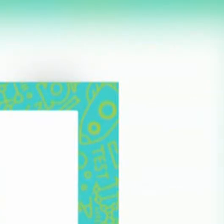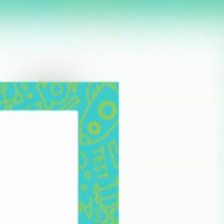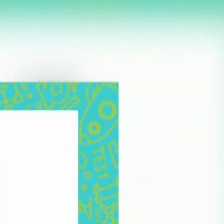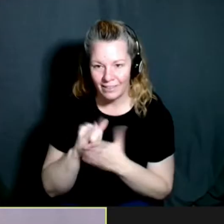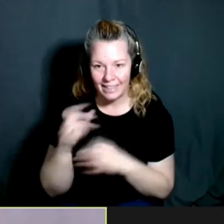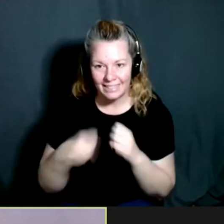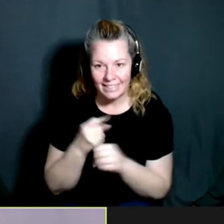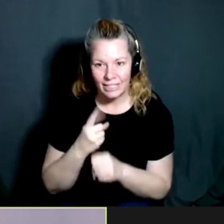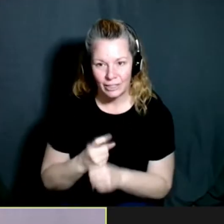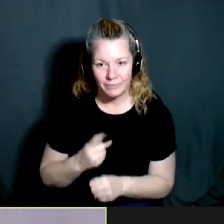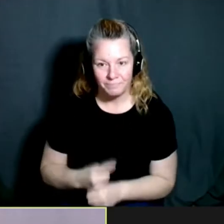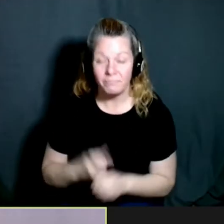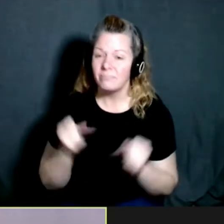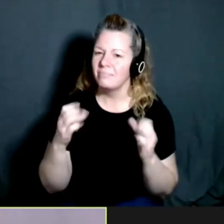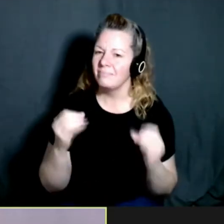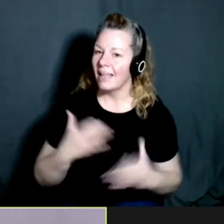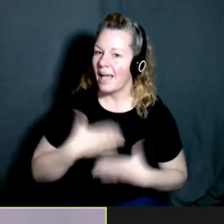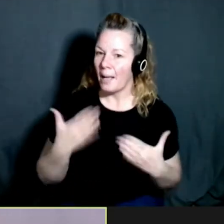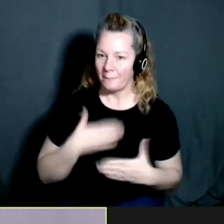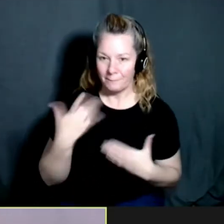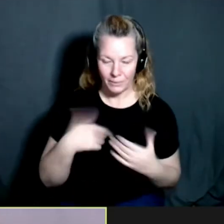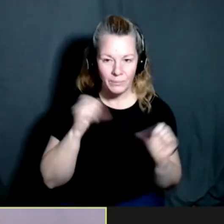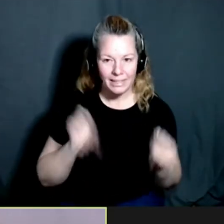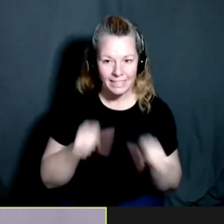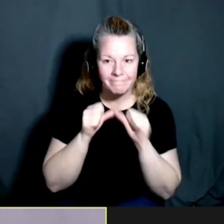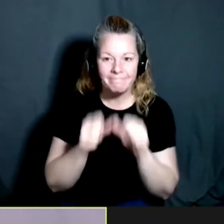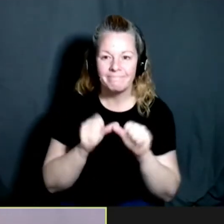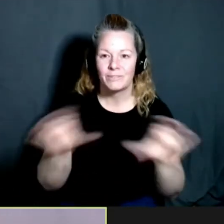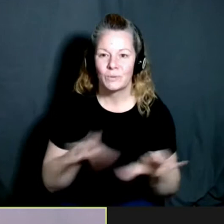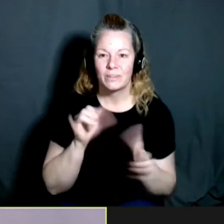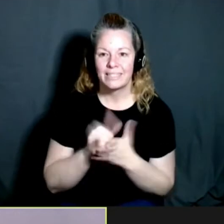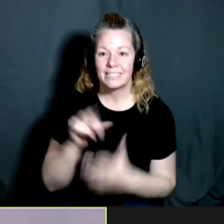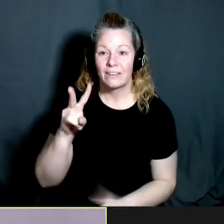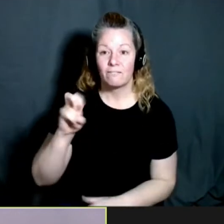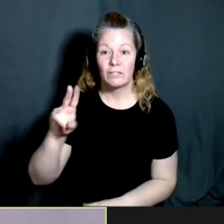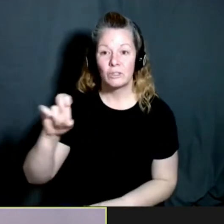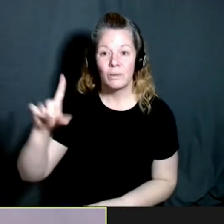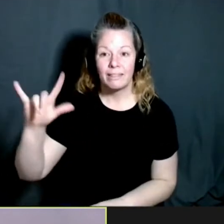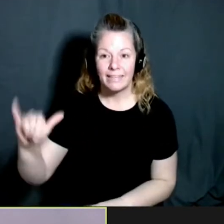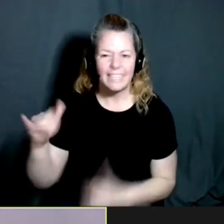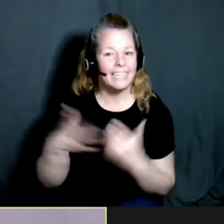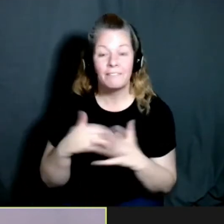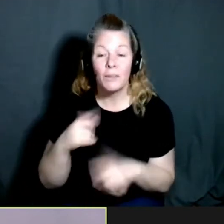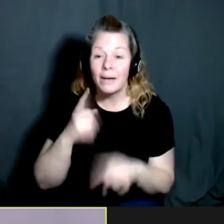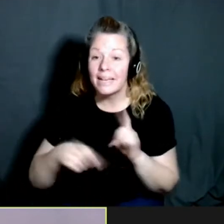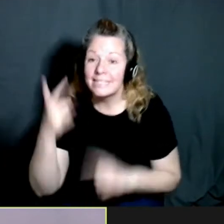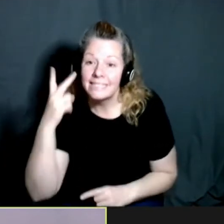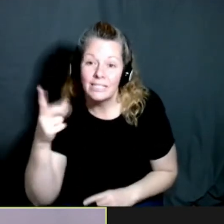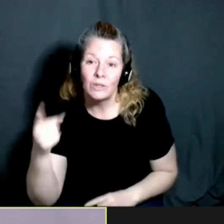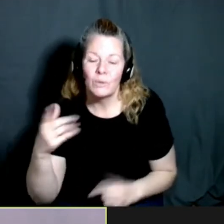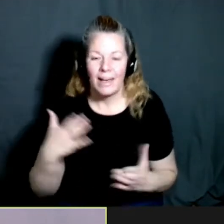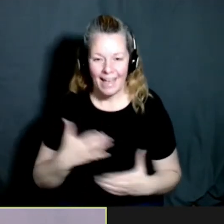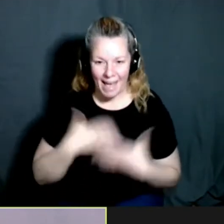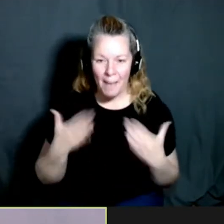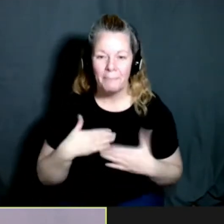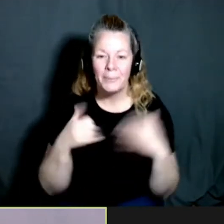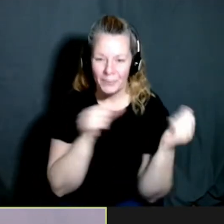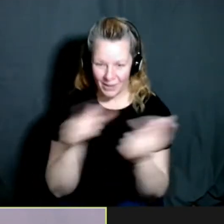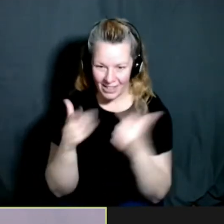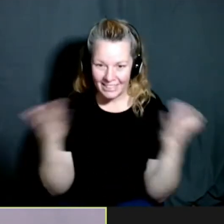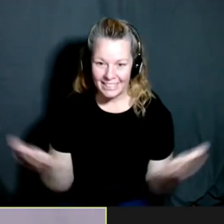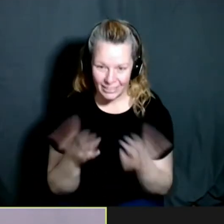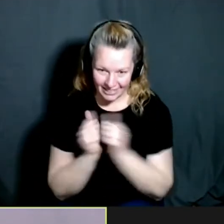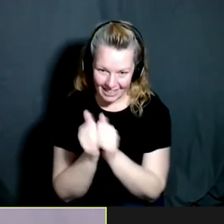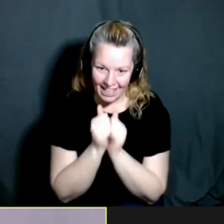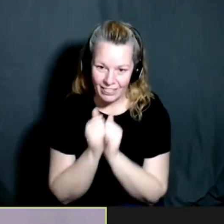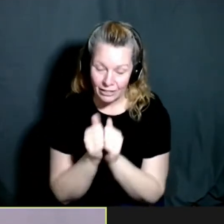is virtual, and our very own Lauren Whitney kicked off the virtual chats. Even though I can't see you, I'm glad that we are all here